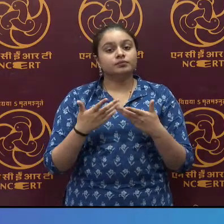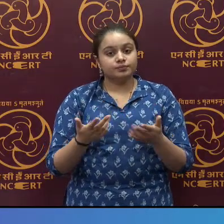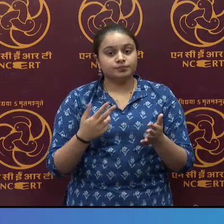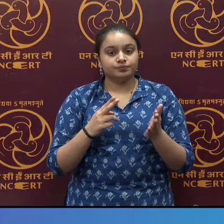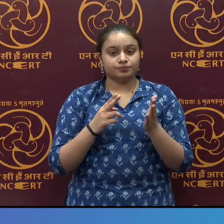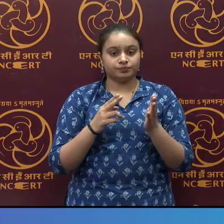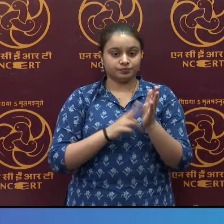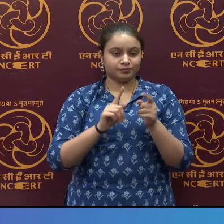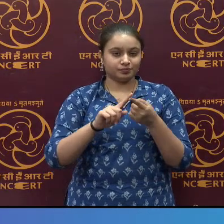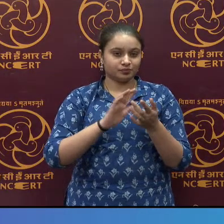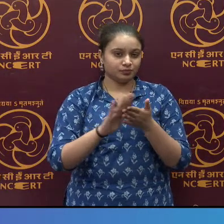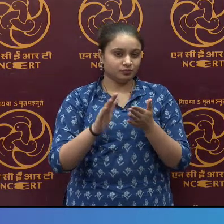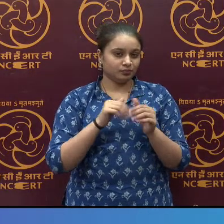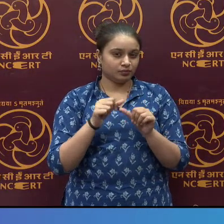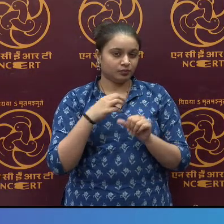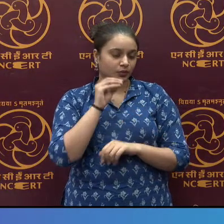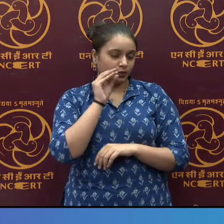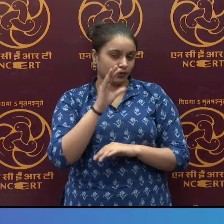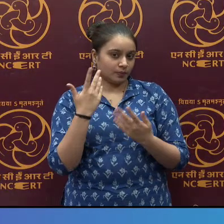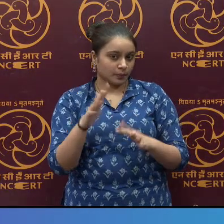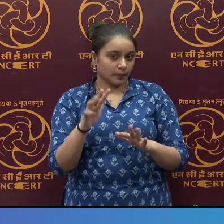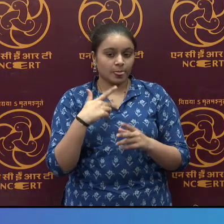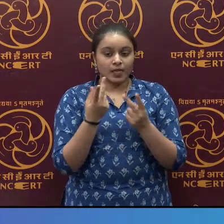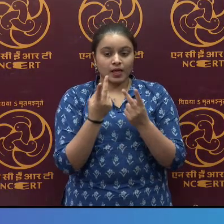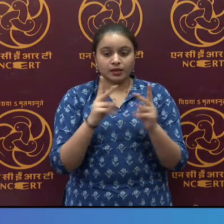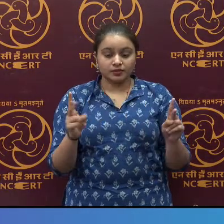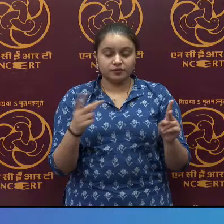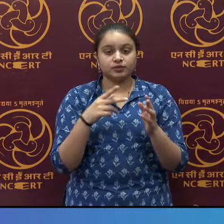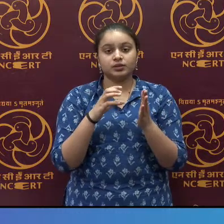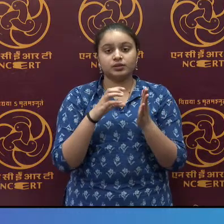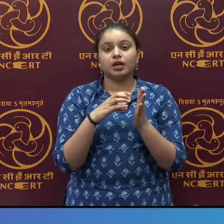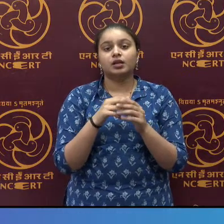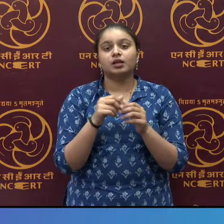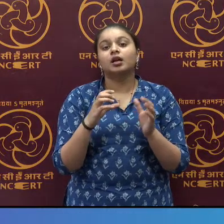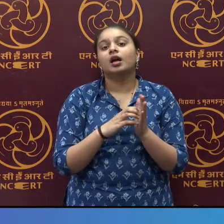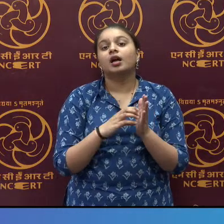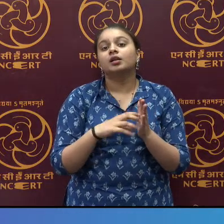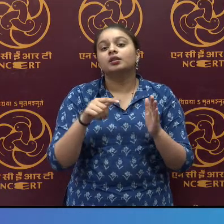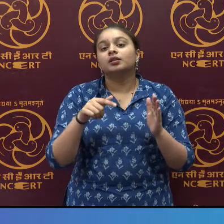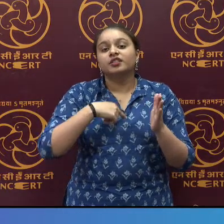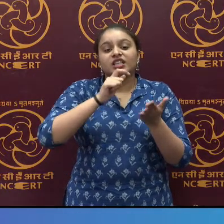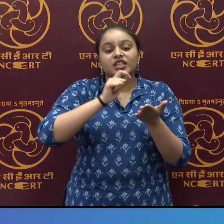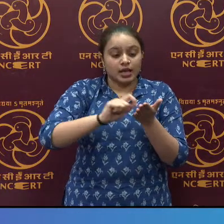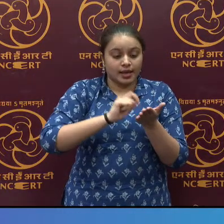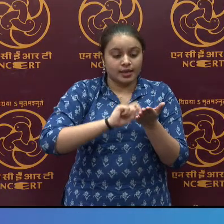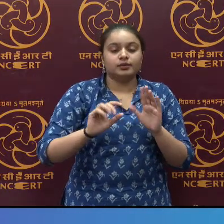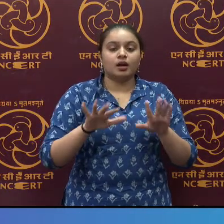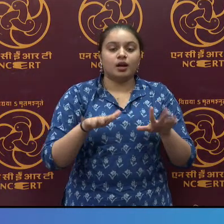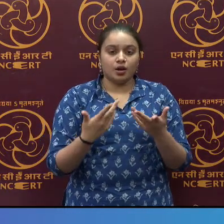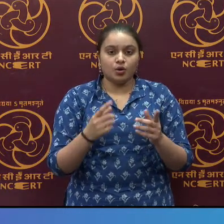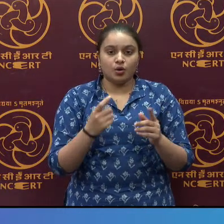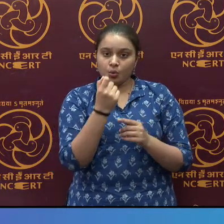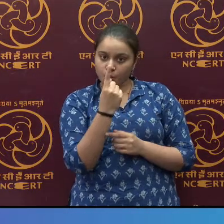talked about just now was what are different types of articles in terms of how we write them. So one is an expository